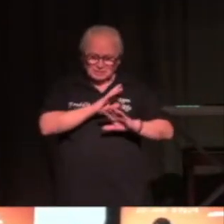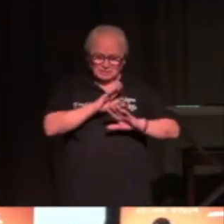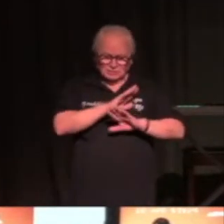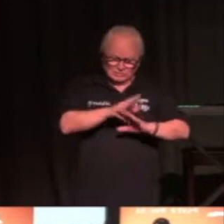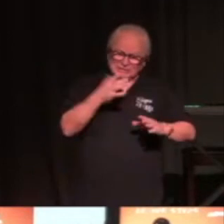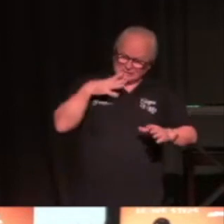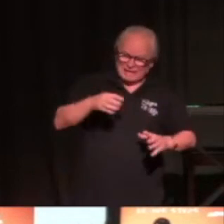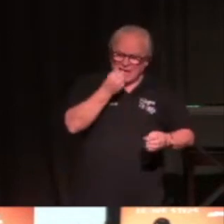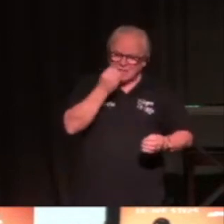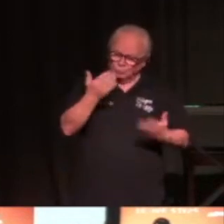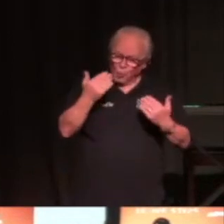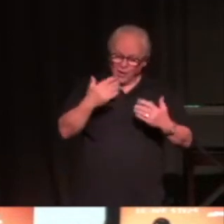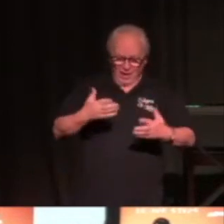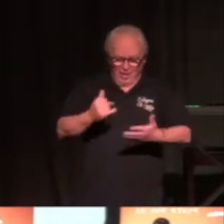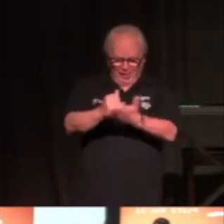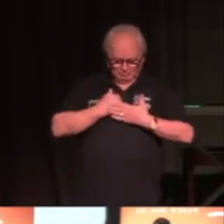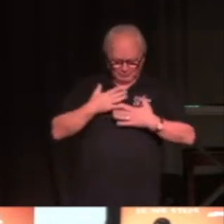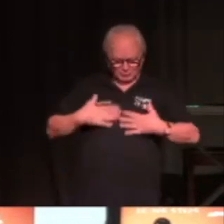his body into shape for swimming.